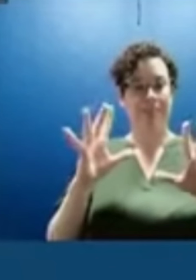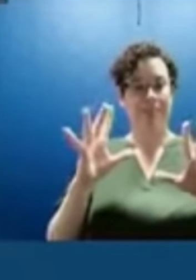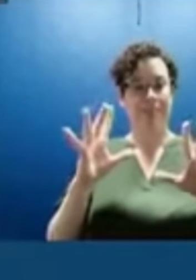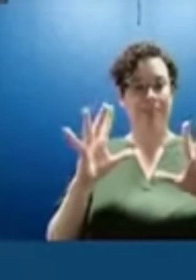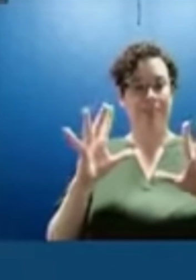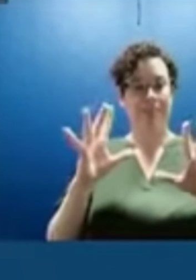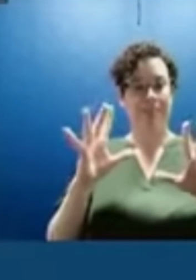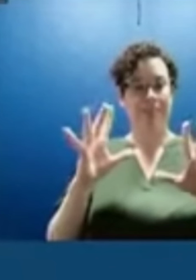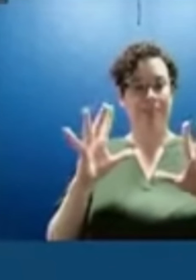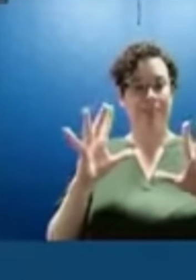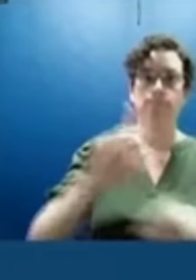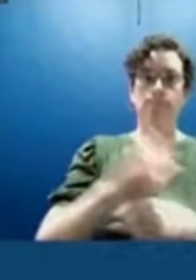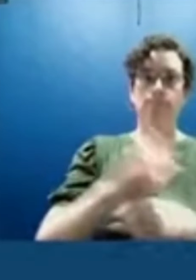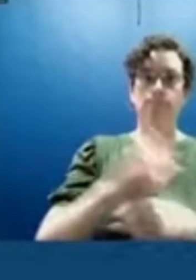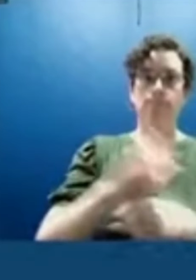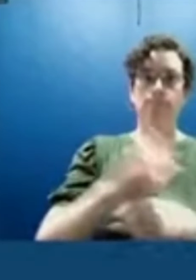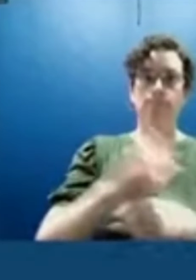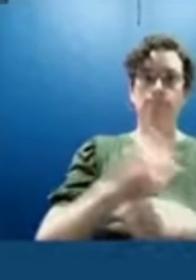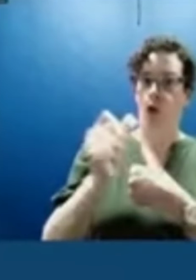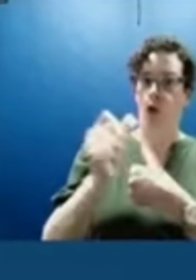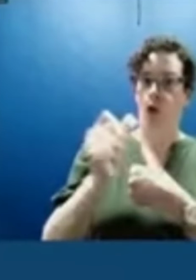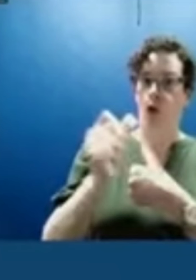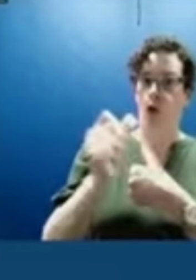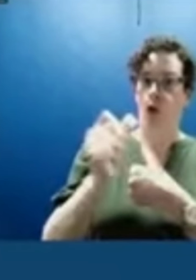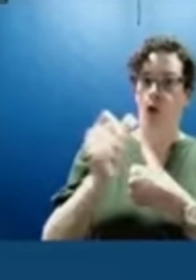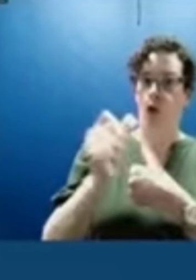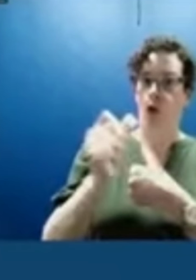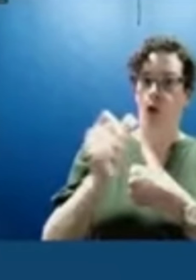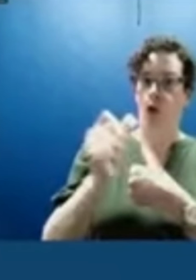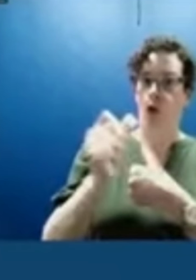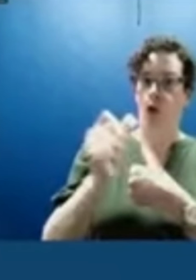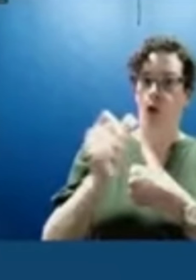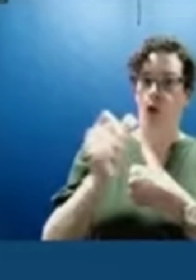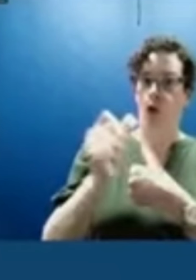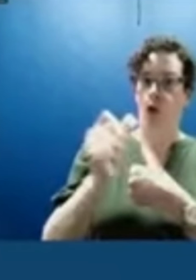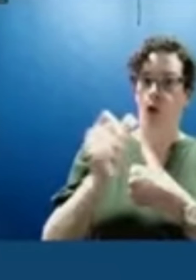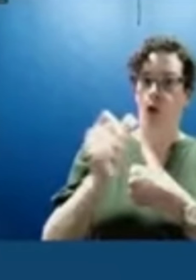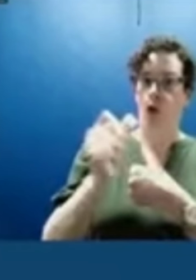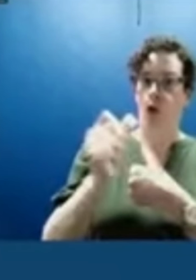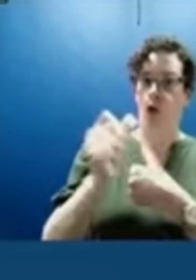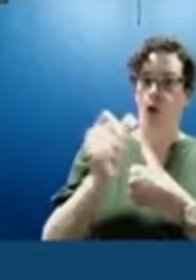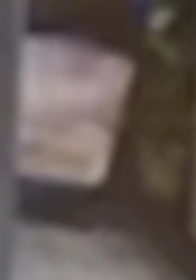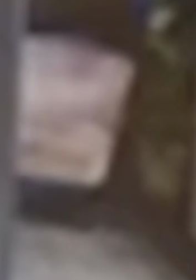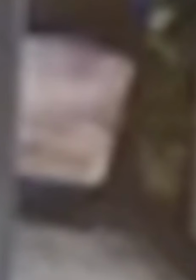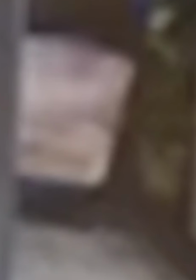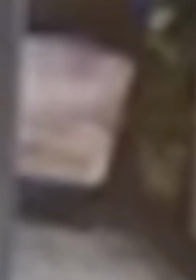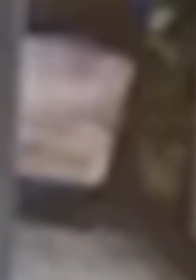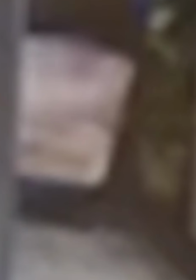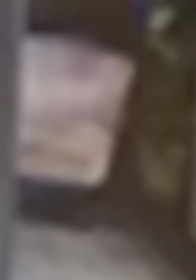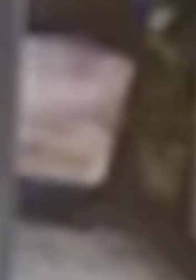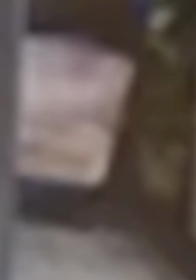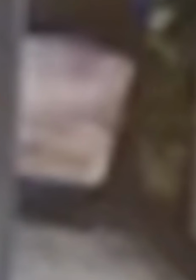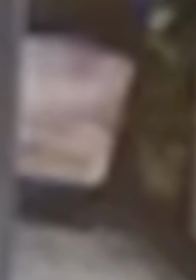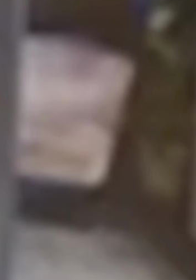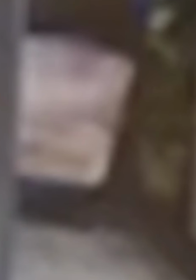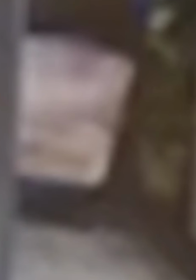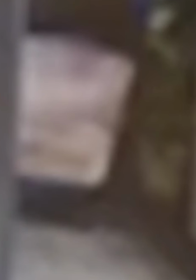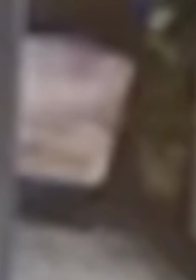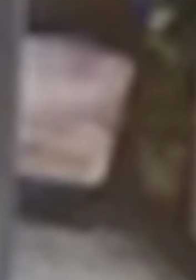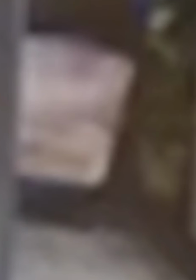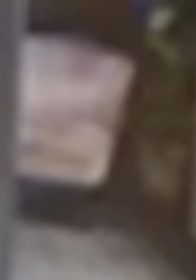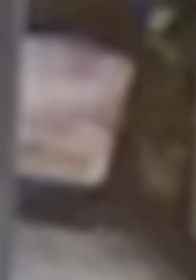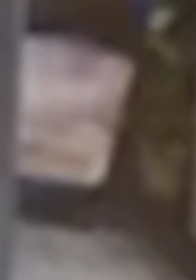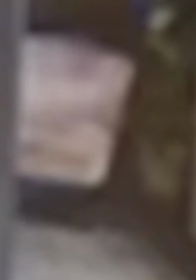she got squatter bills done. She got the homeless bill done. She got